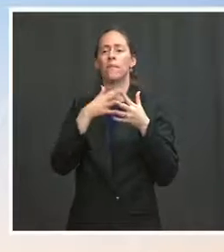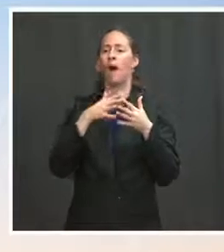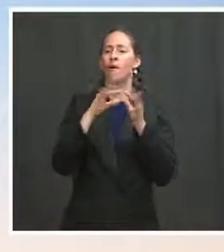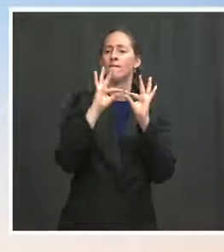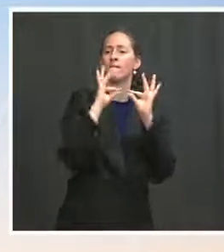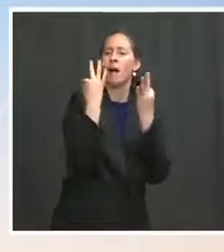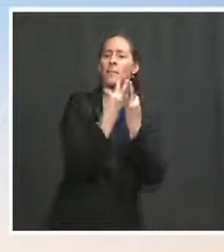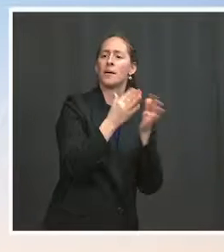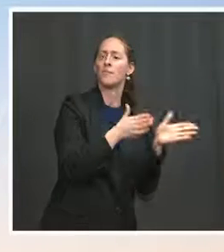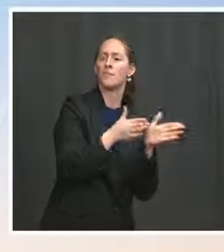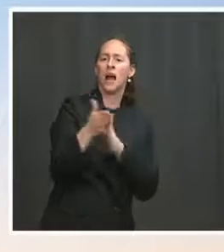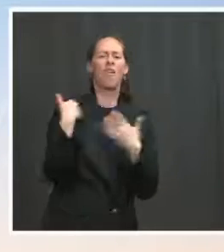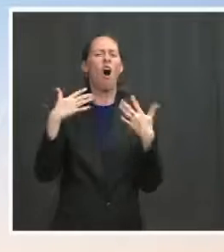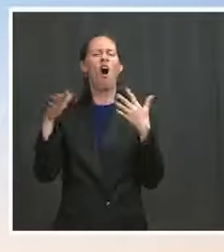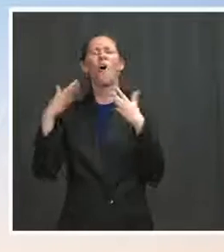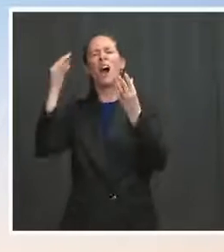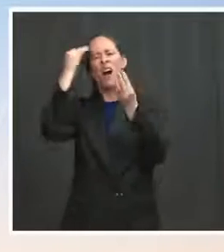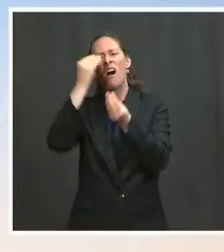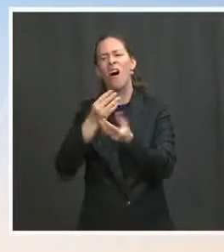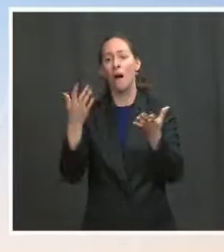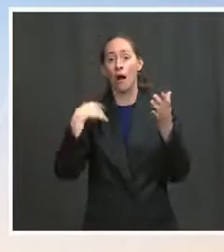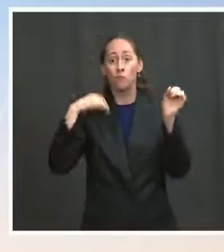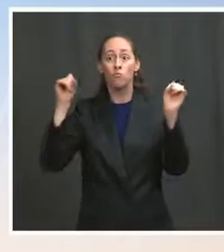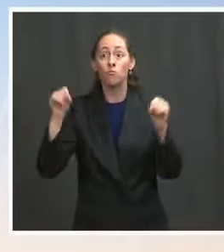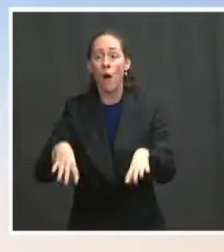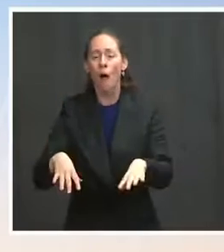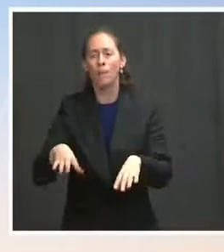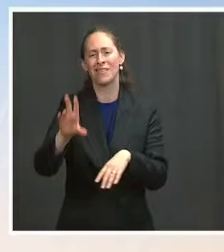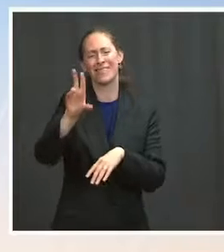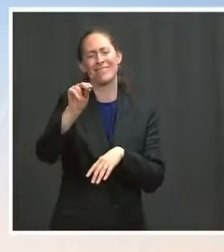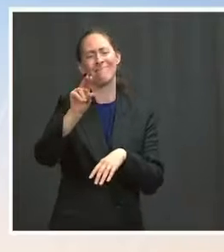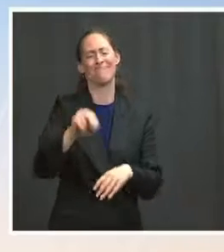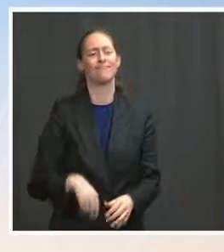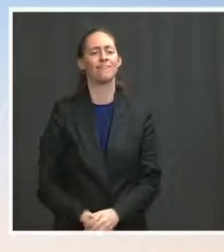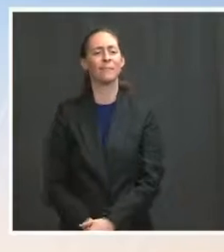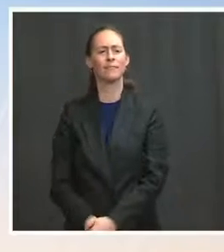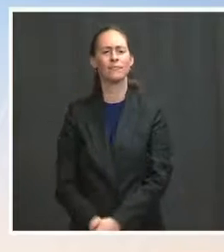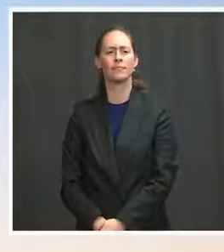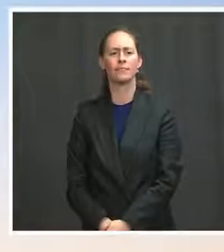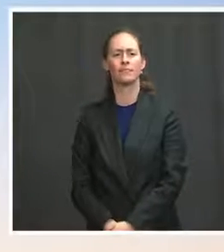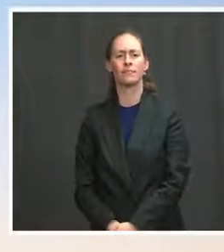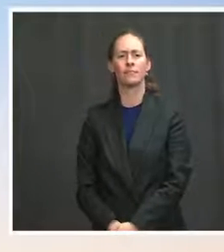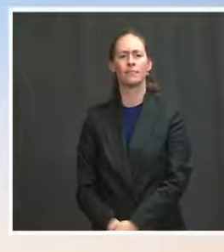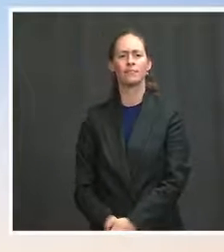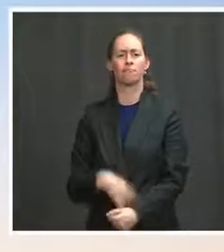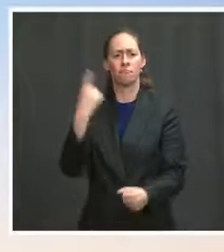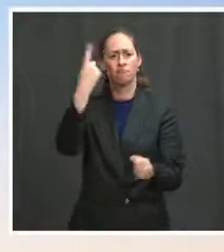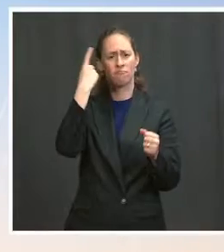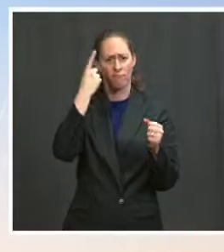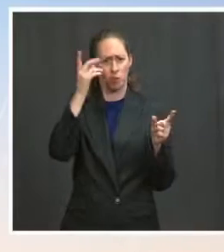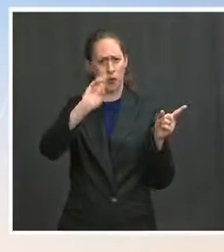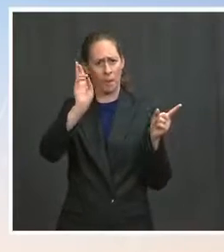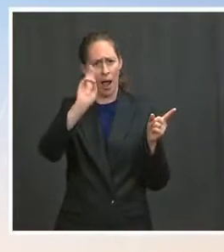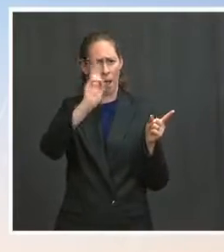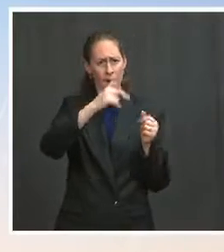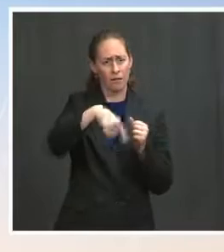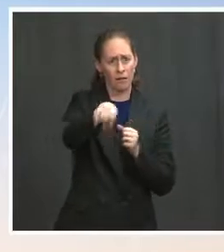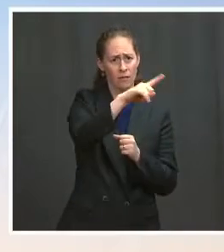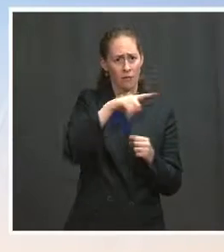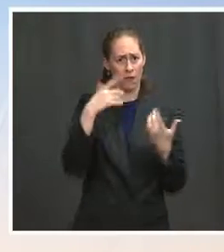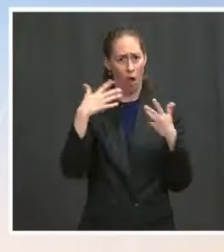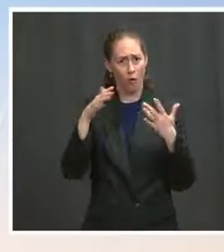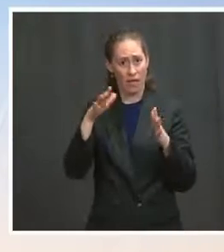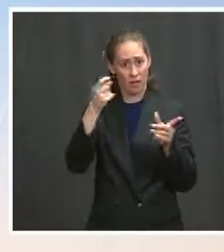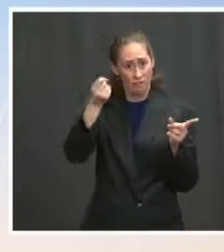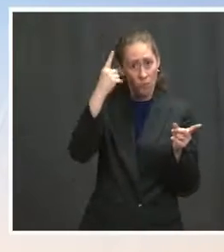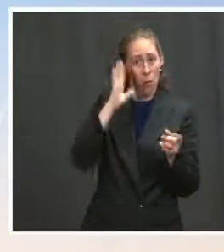was going to walk away from his own proposals. And the Republicans had expressed an level of understanding that that would happen. I'm not going to I'll let them